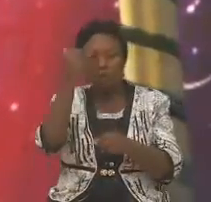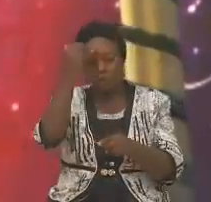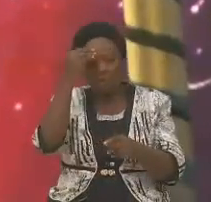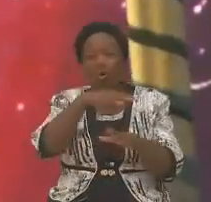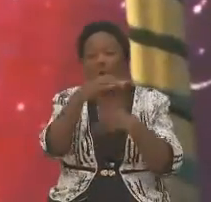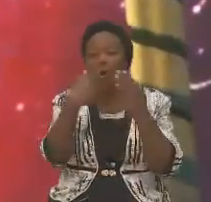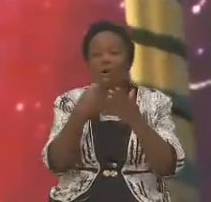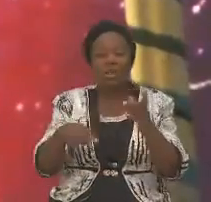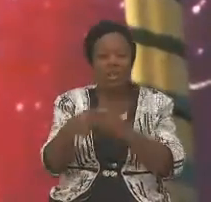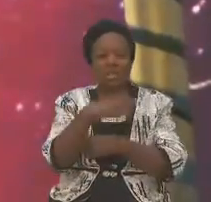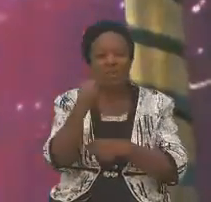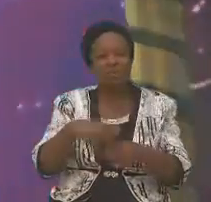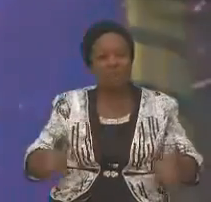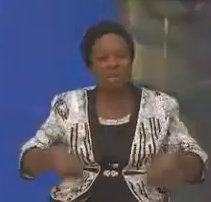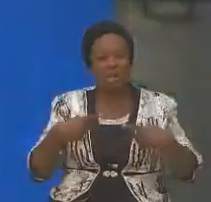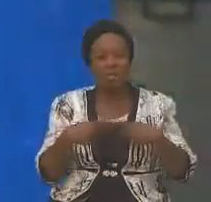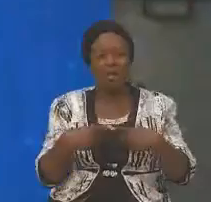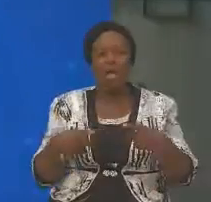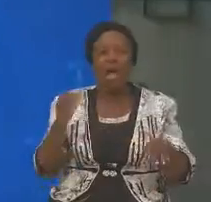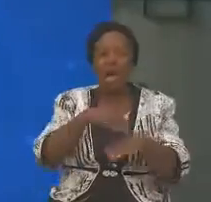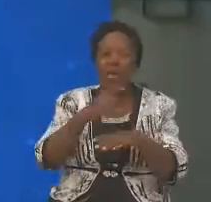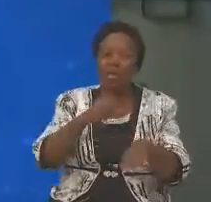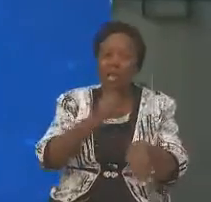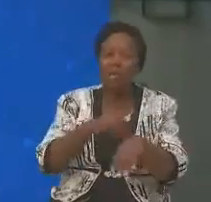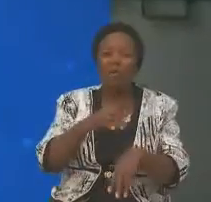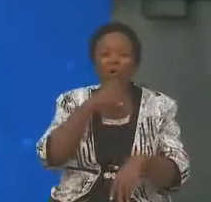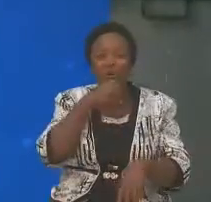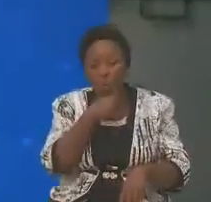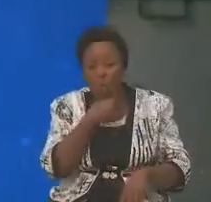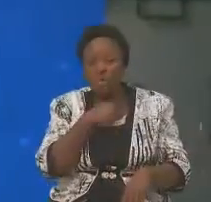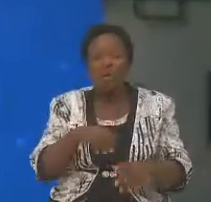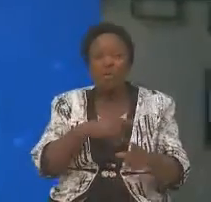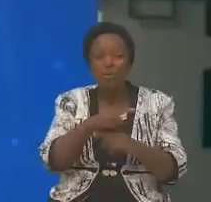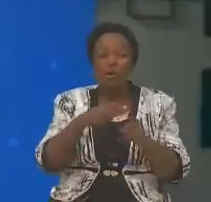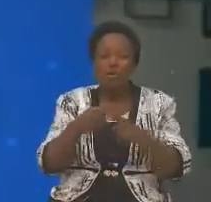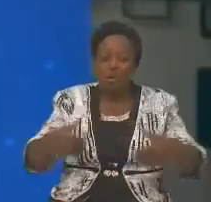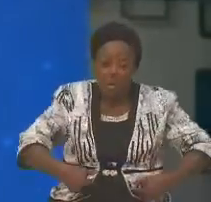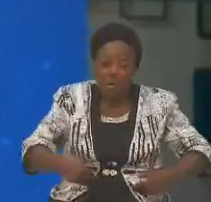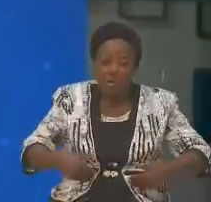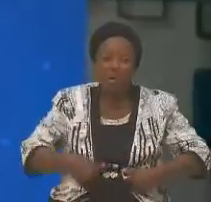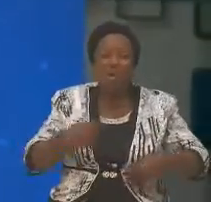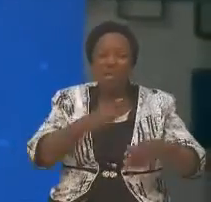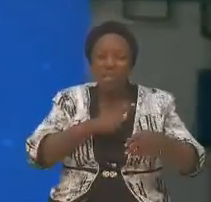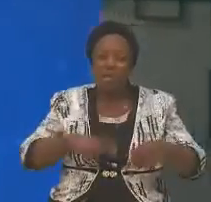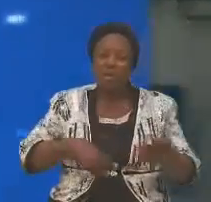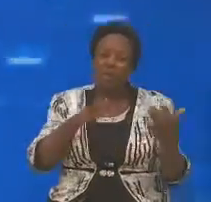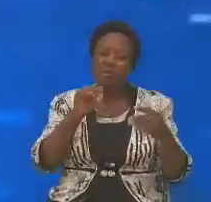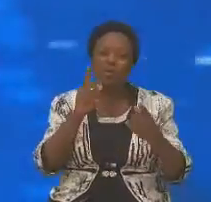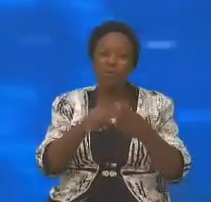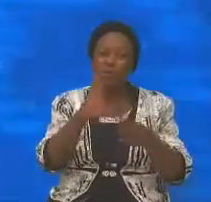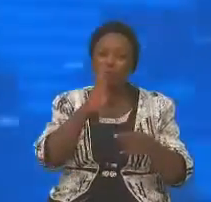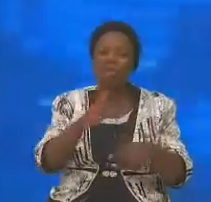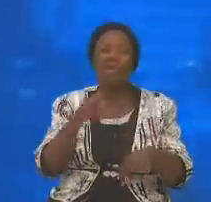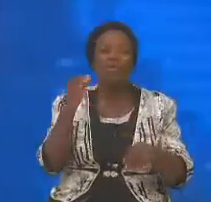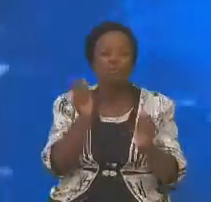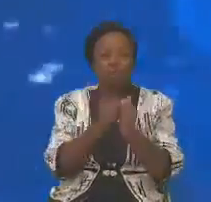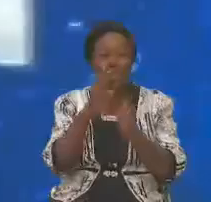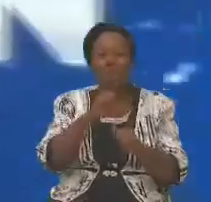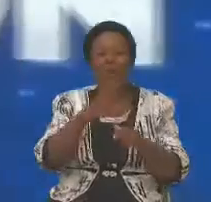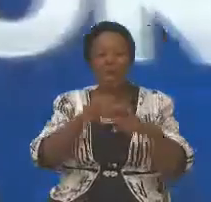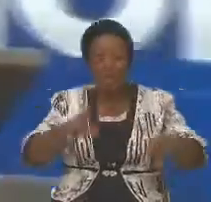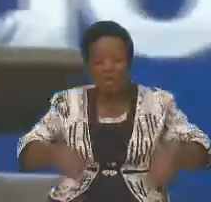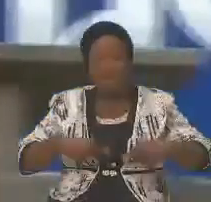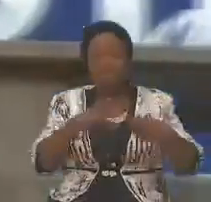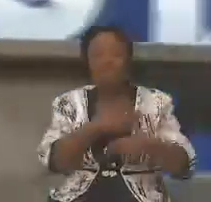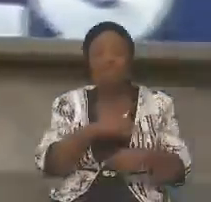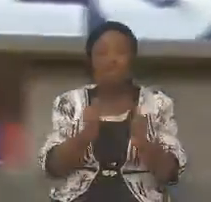at the time of temptation all the days of your life, at the time of trial all the days of your life, in the morning, afternoon